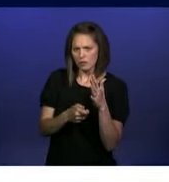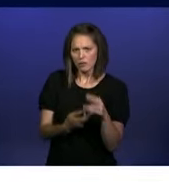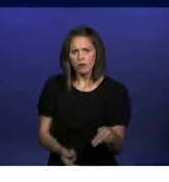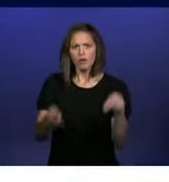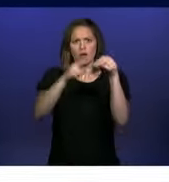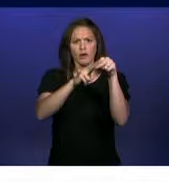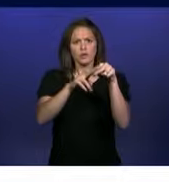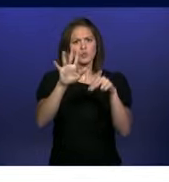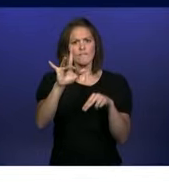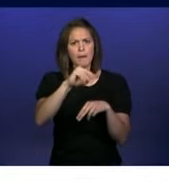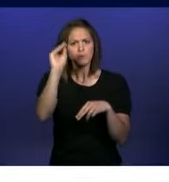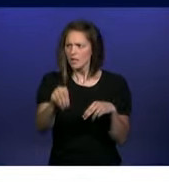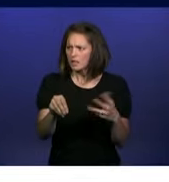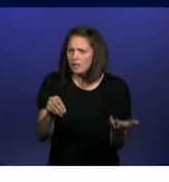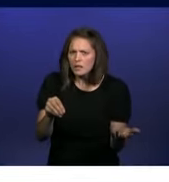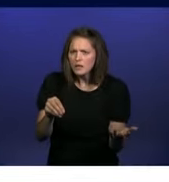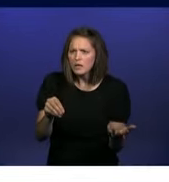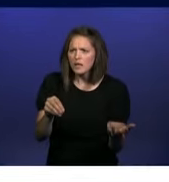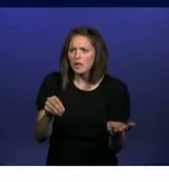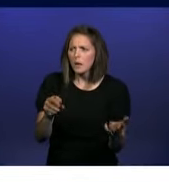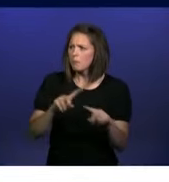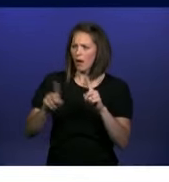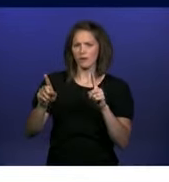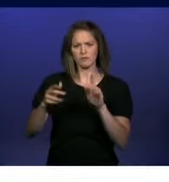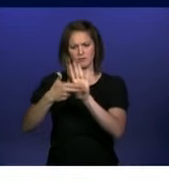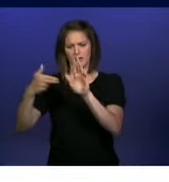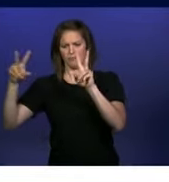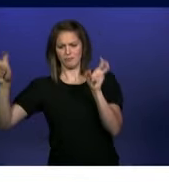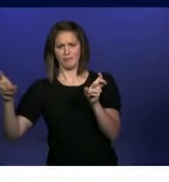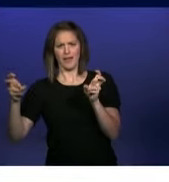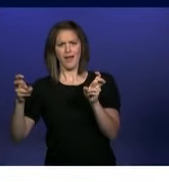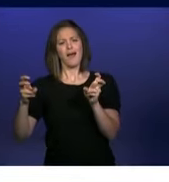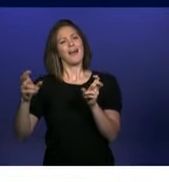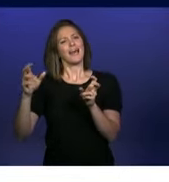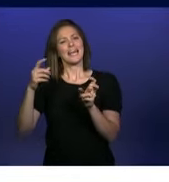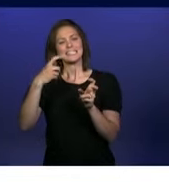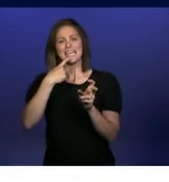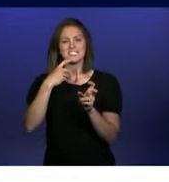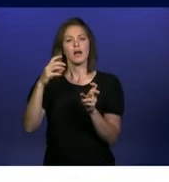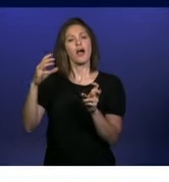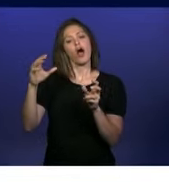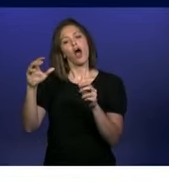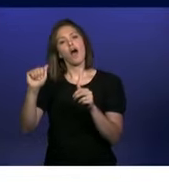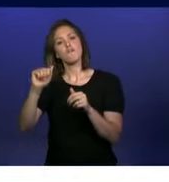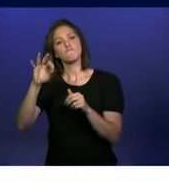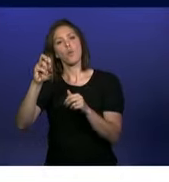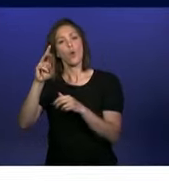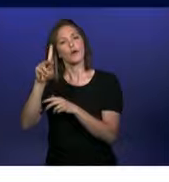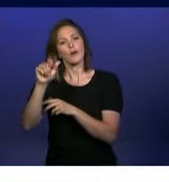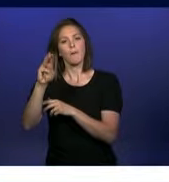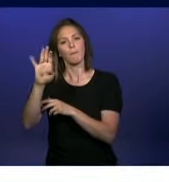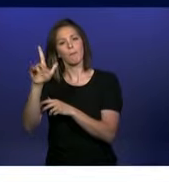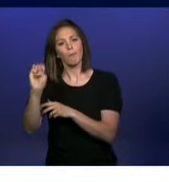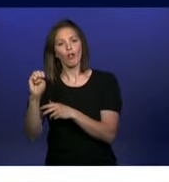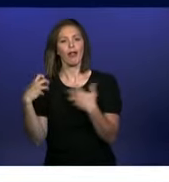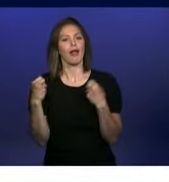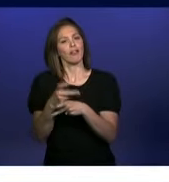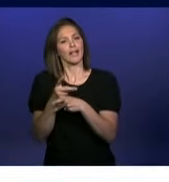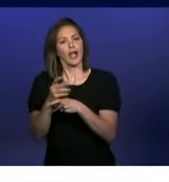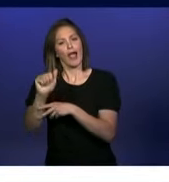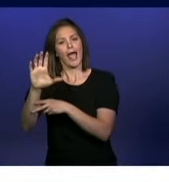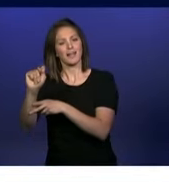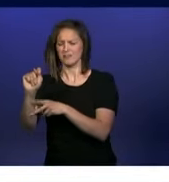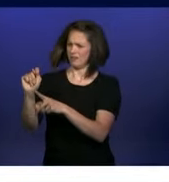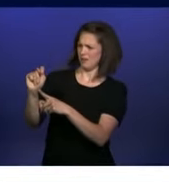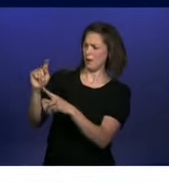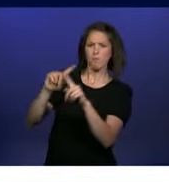Affordable Health Care Act come into play? And I had to explain to them that was just a marketing tool. It wouldn't have worked very well if they called it your health care costs of